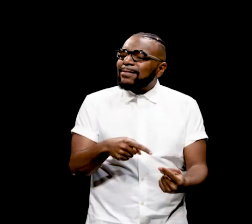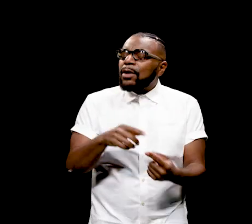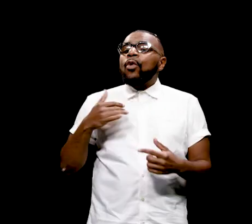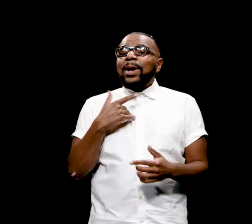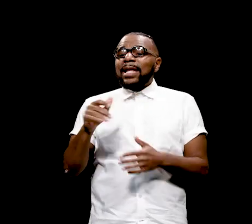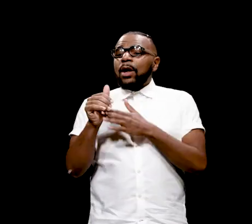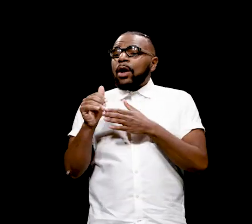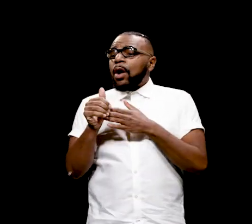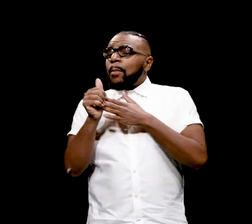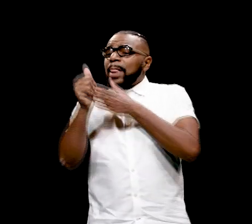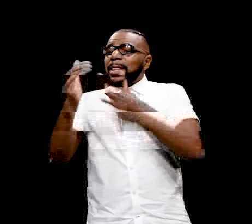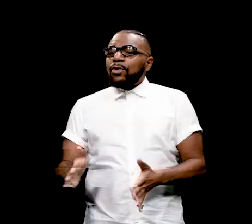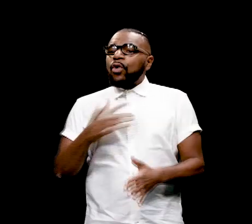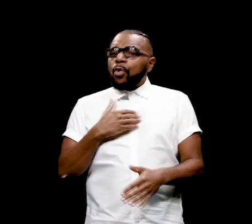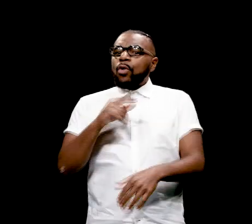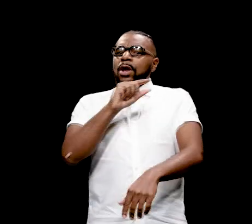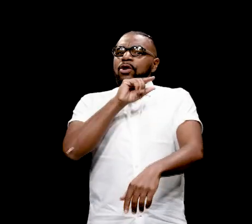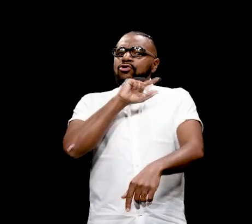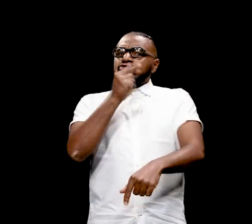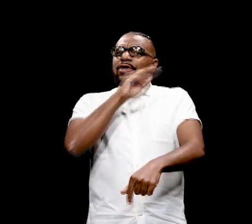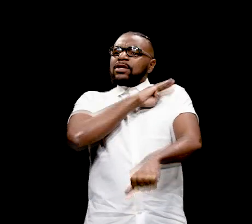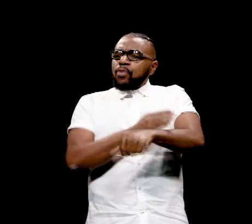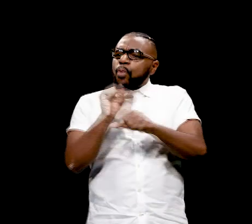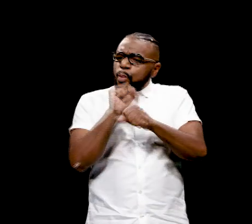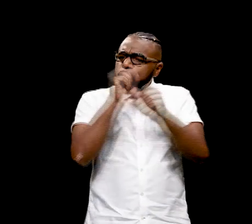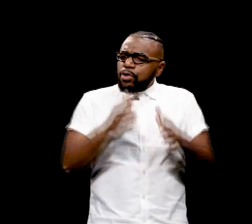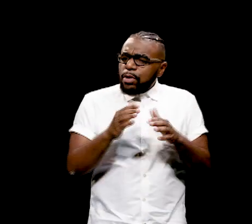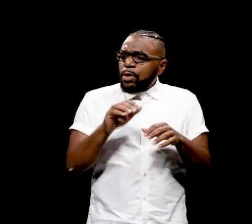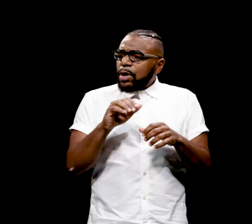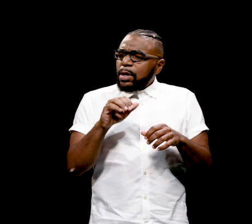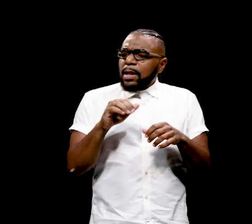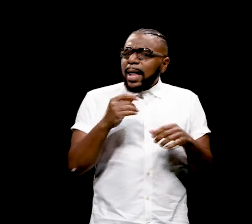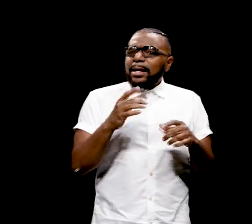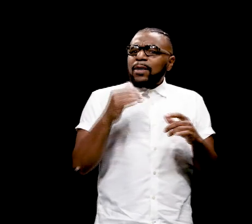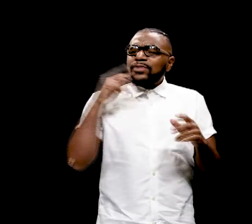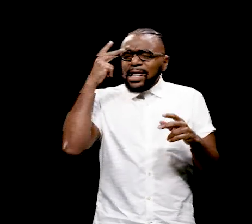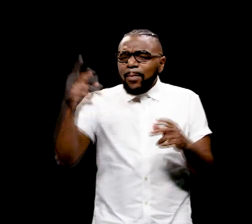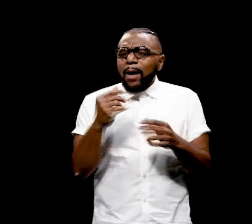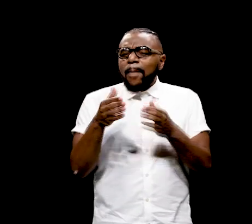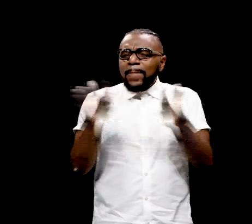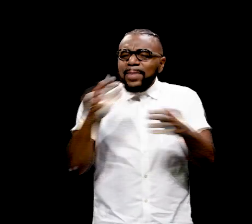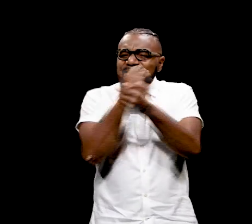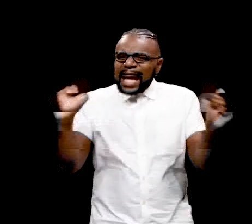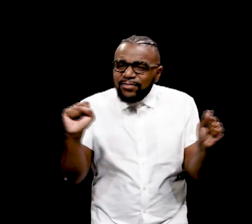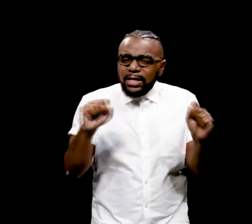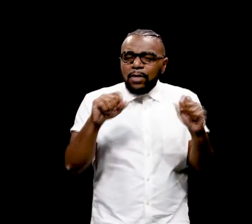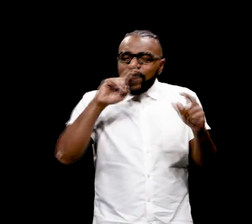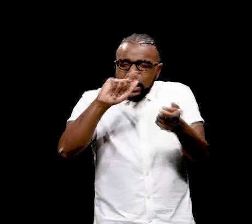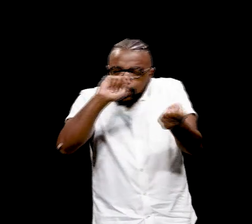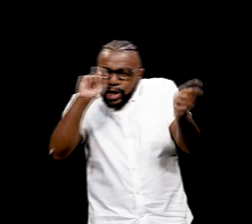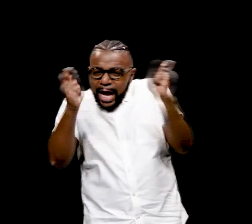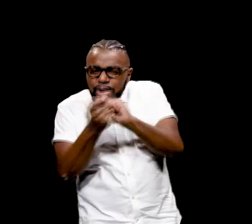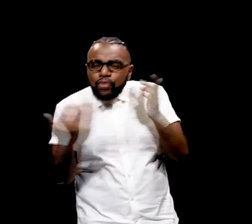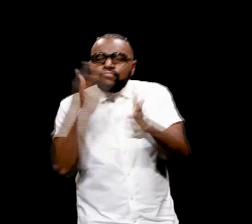invested in green jobs creation and making sure that we're rethinking public safety from top to bottom, rethinking how we provide housing